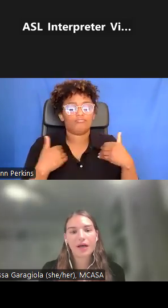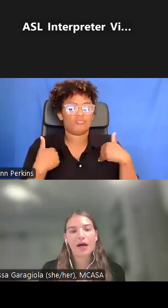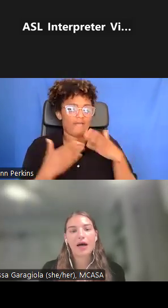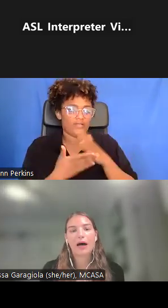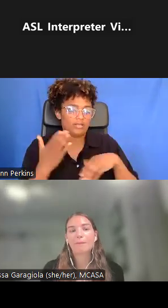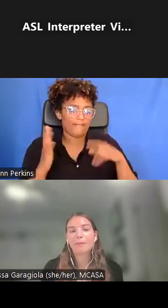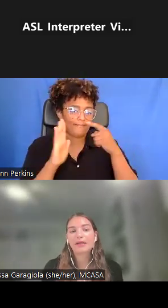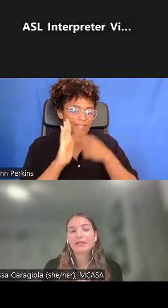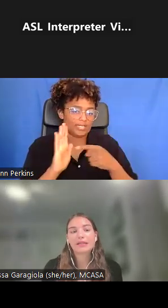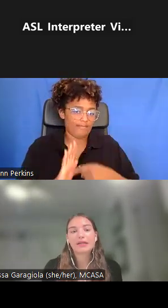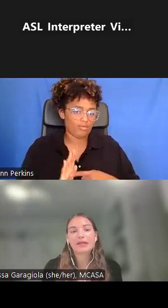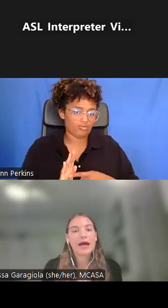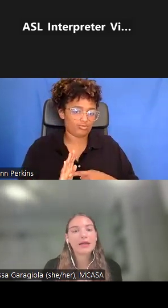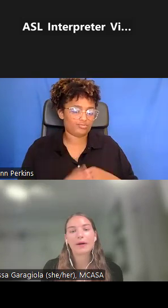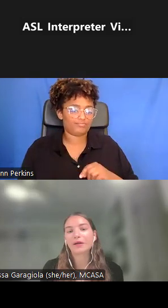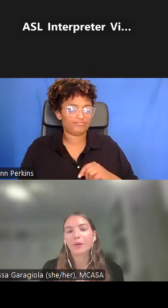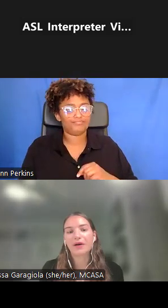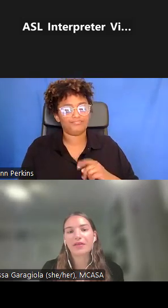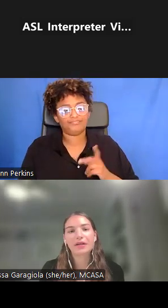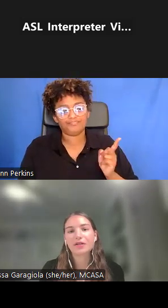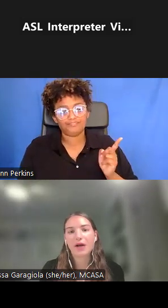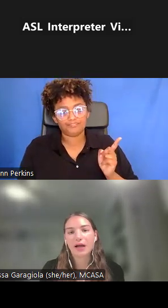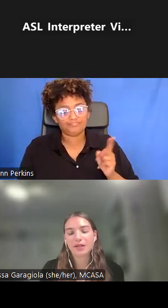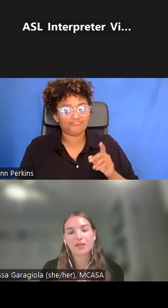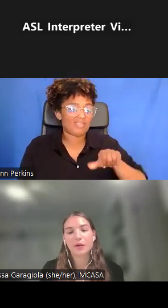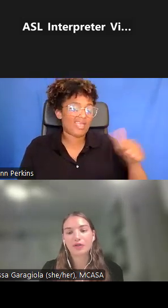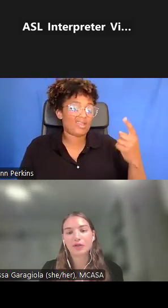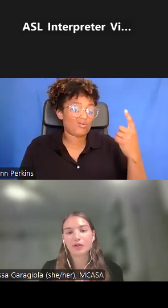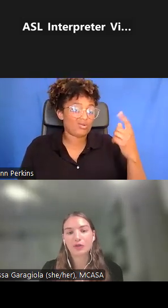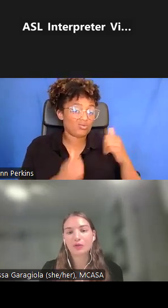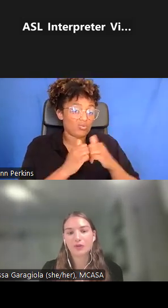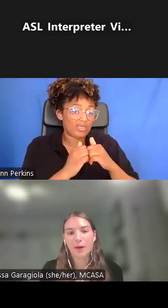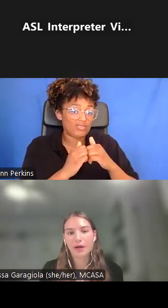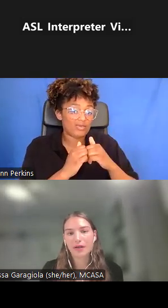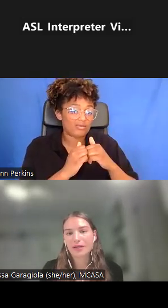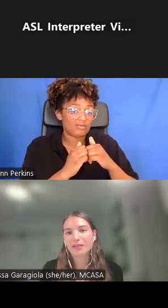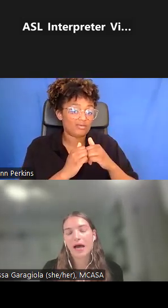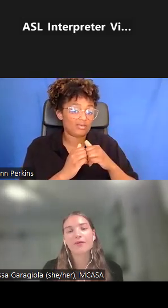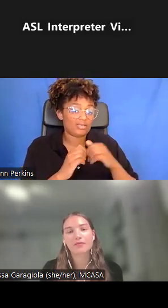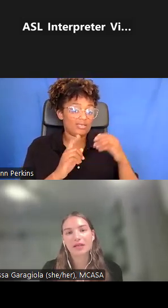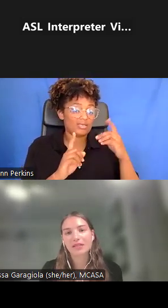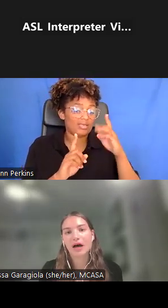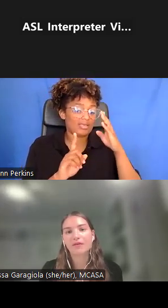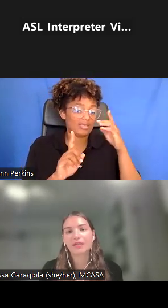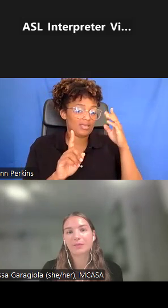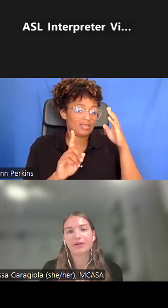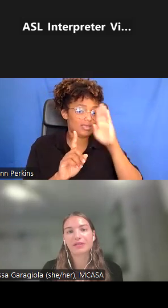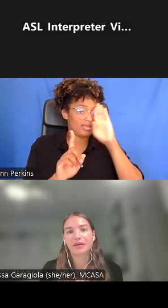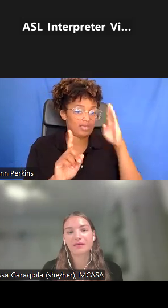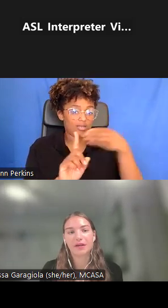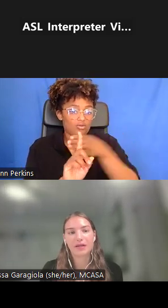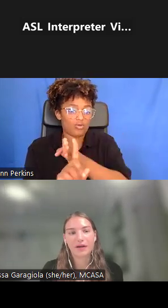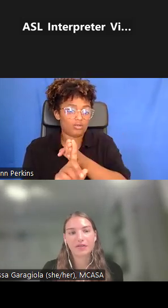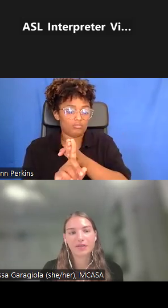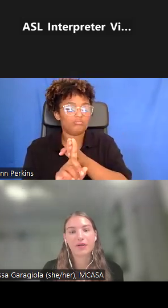listed. Basically, anybody with indirect exposure to trauma is at risk of